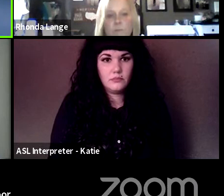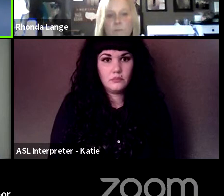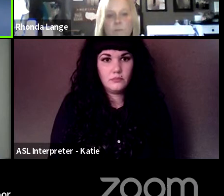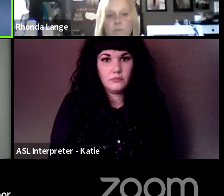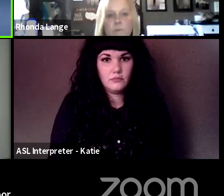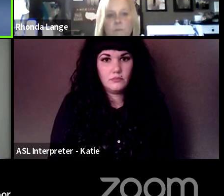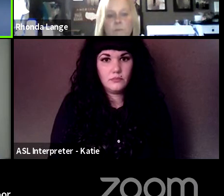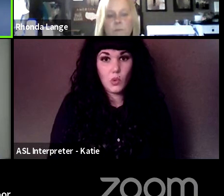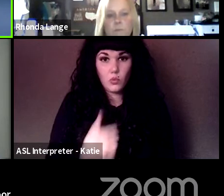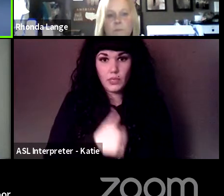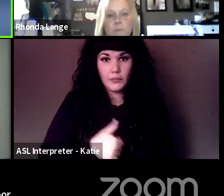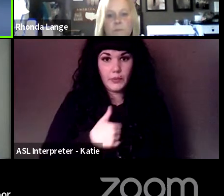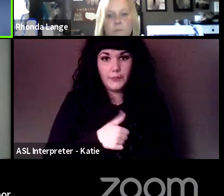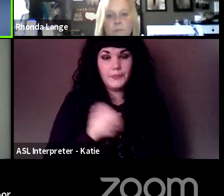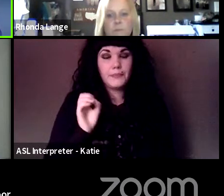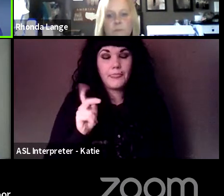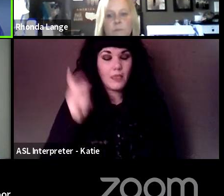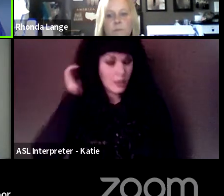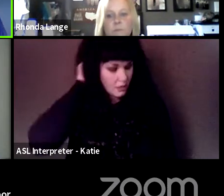I'm sorry.